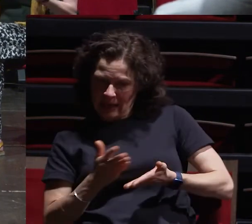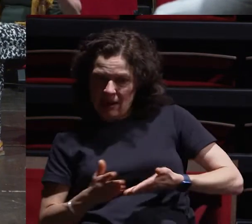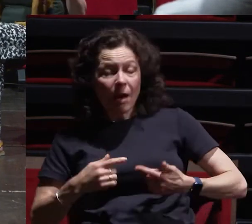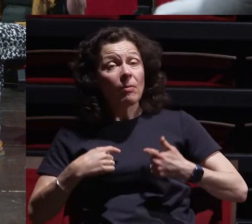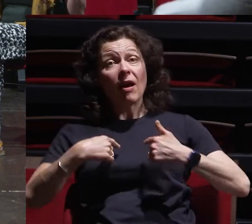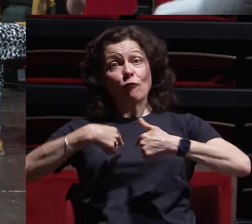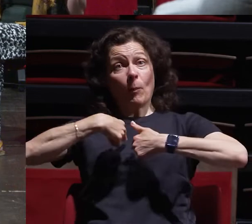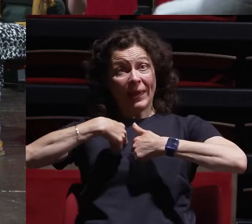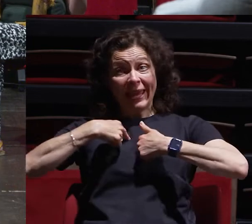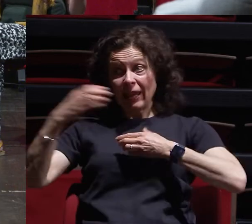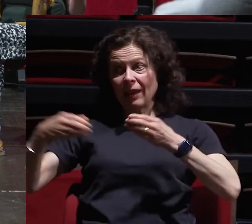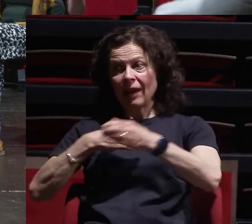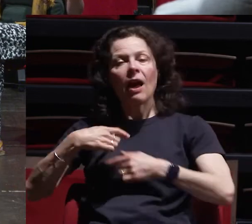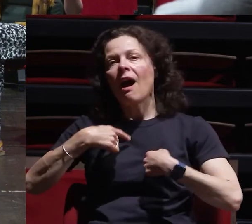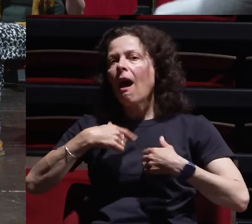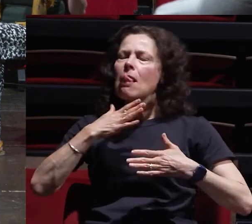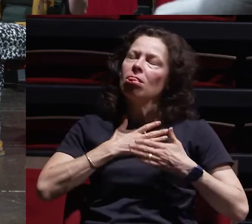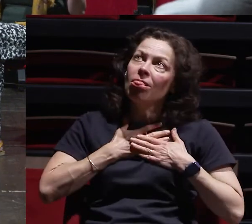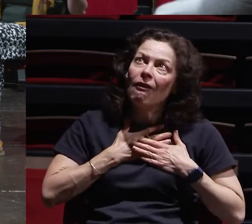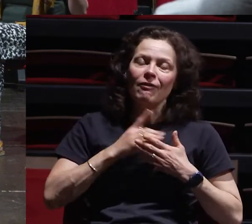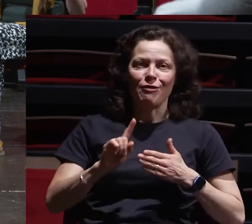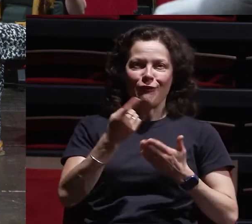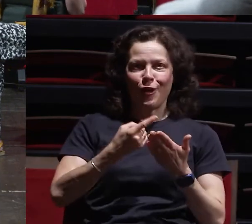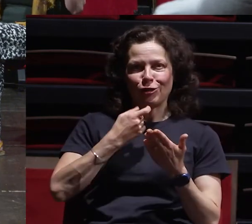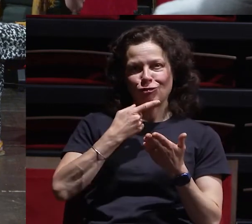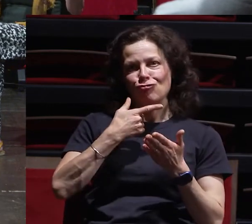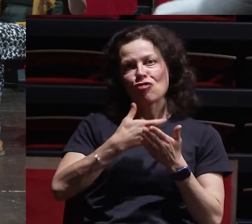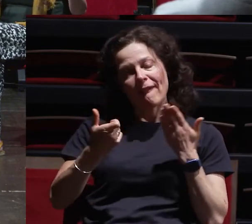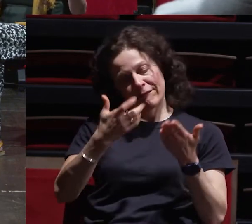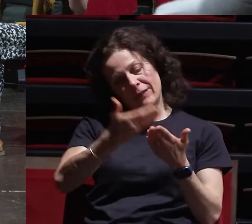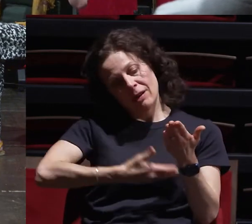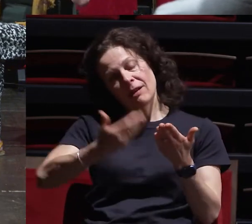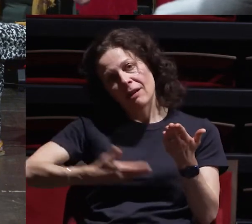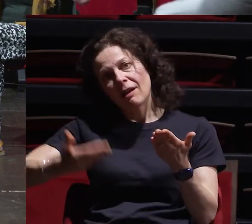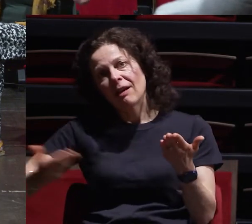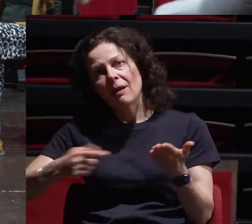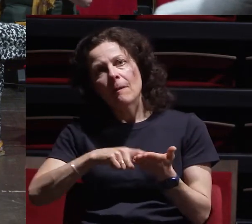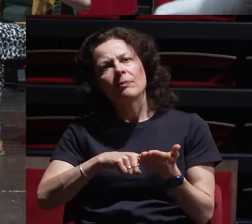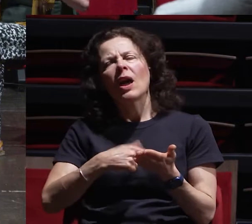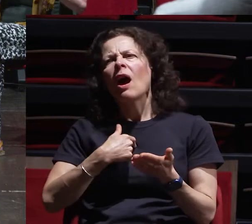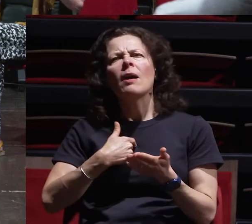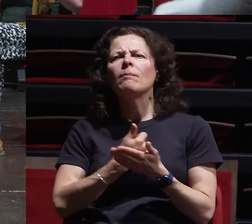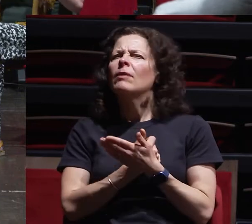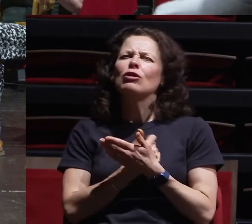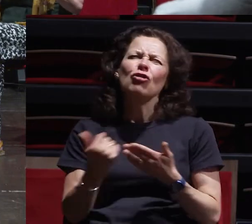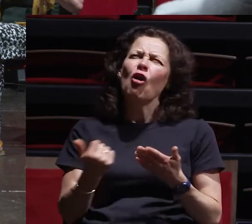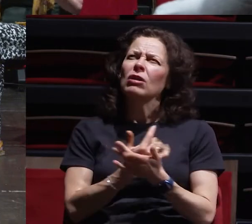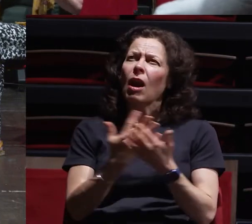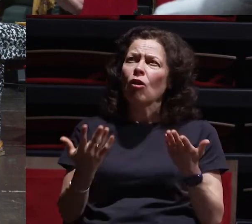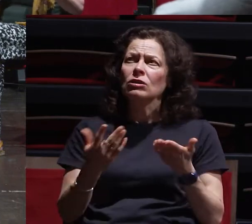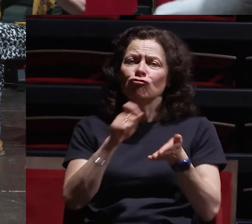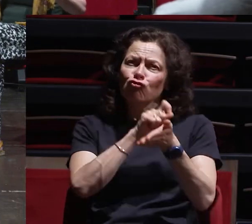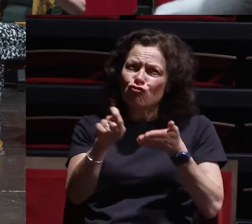I absolutely love the first draft because there's something for me that's so pure about it, because I tend not to do a lot